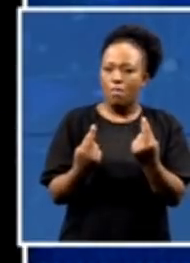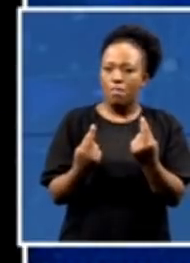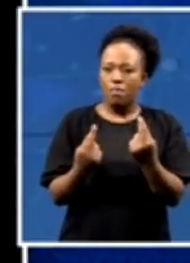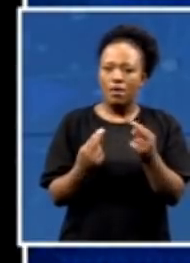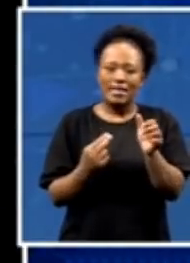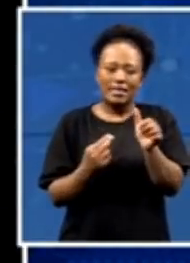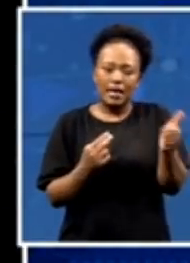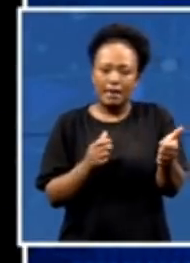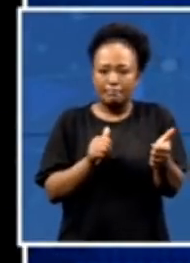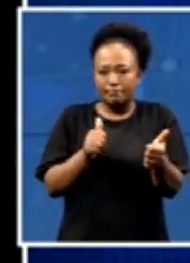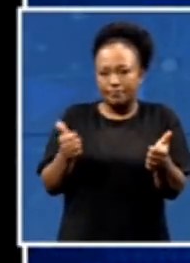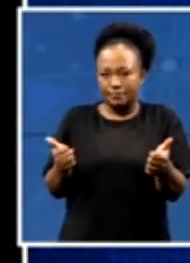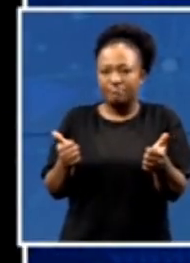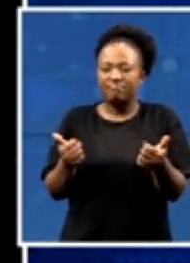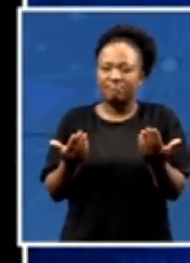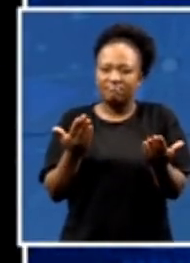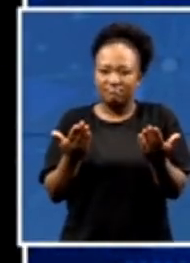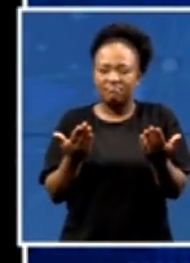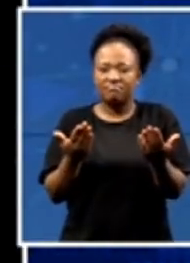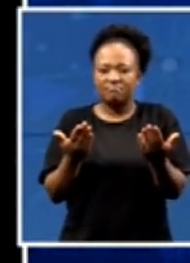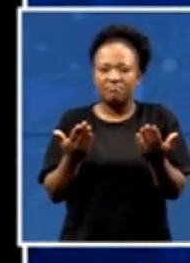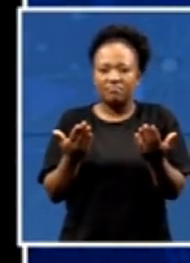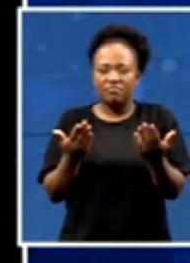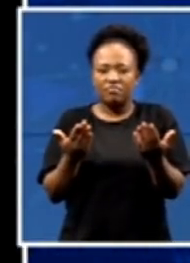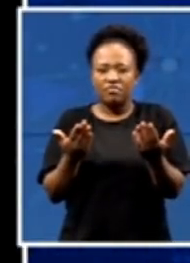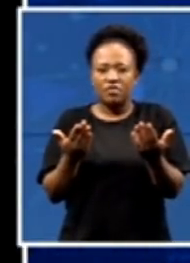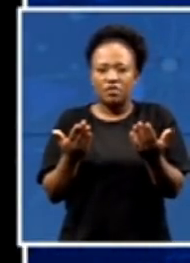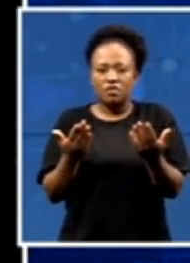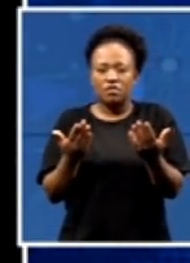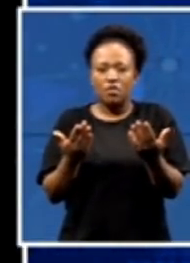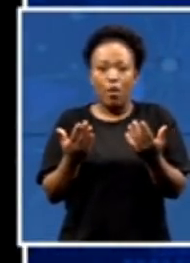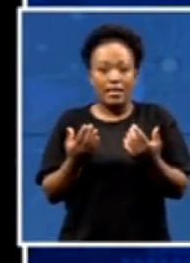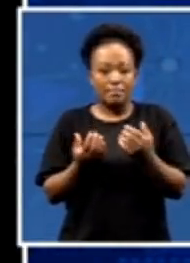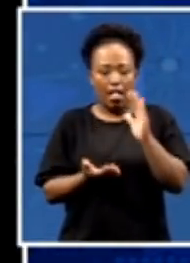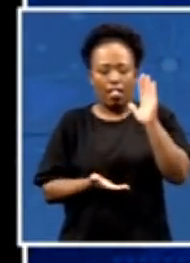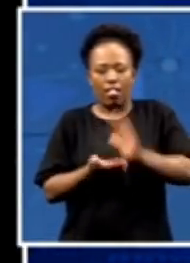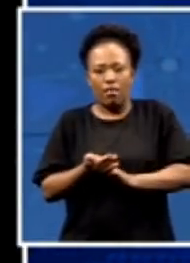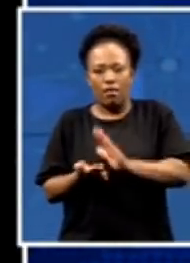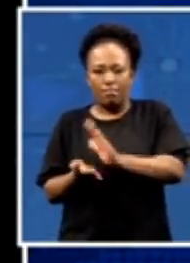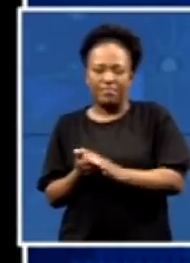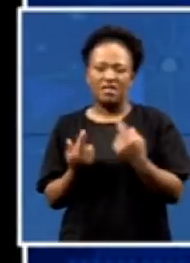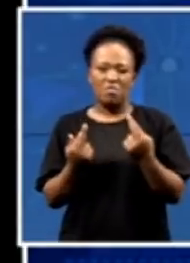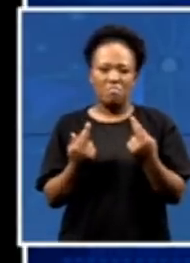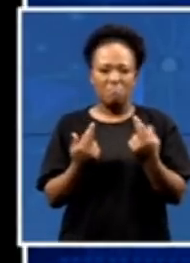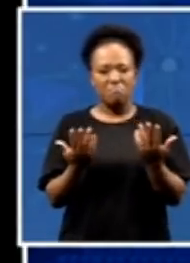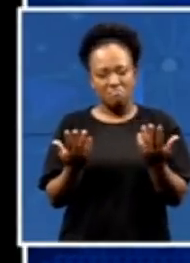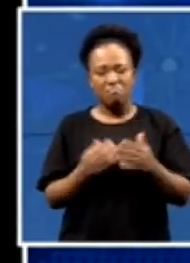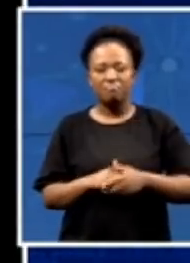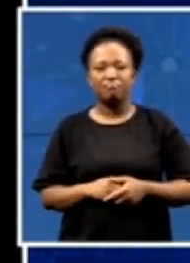not running out of their supply at the moment. We are also seeing some starting to